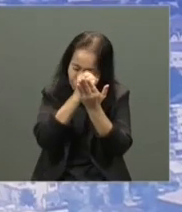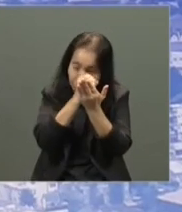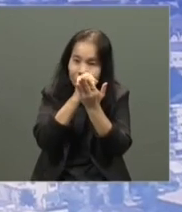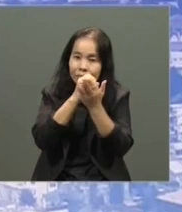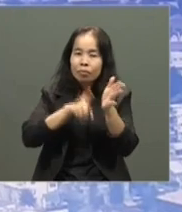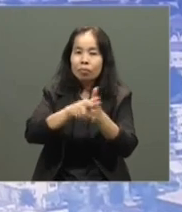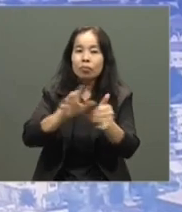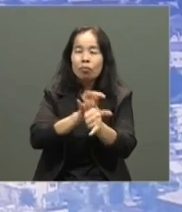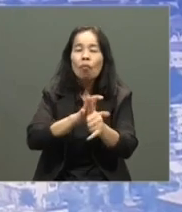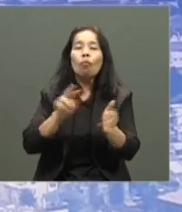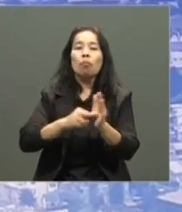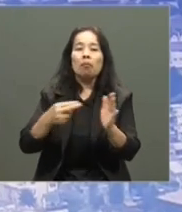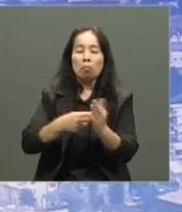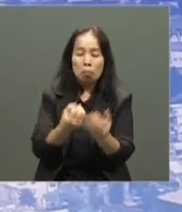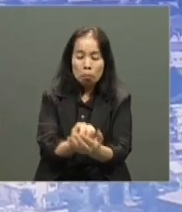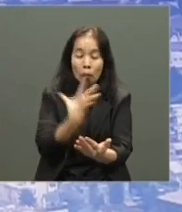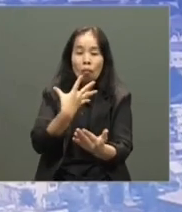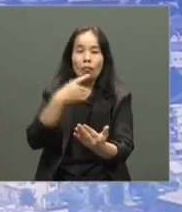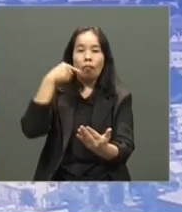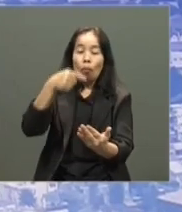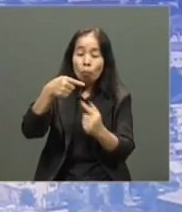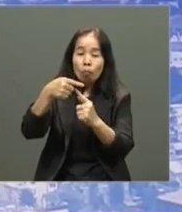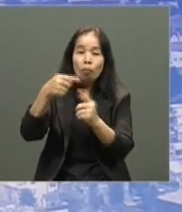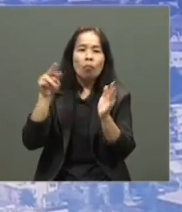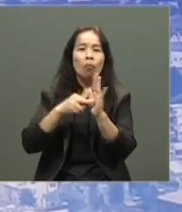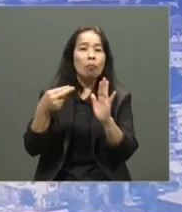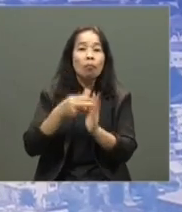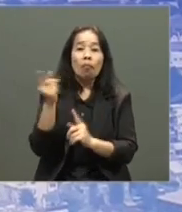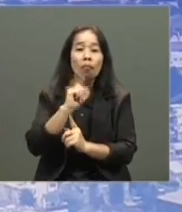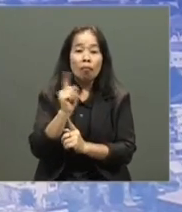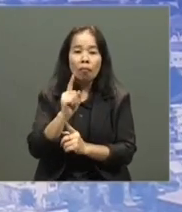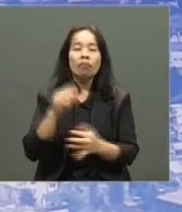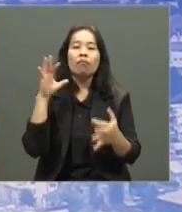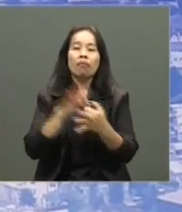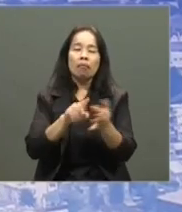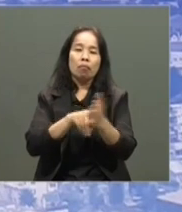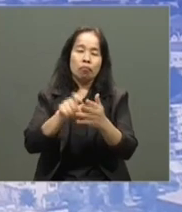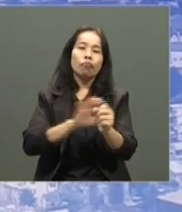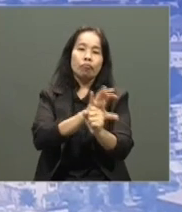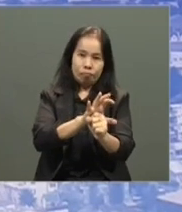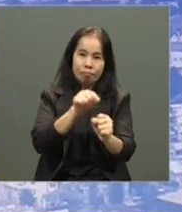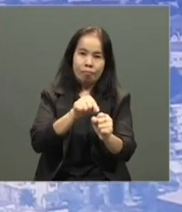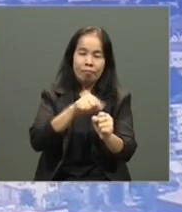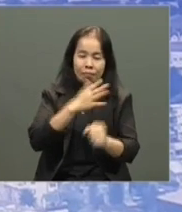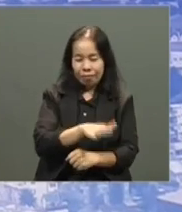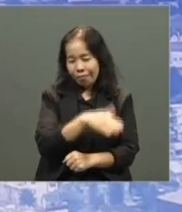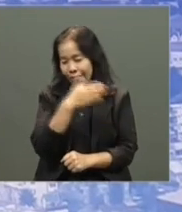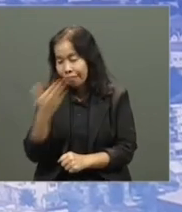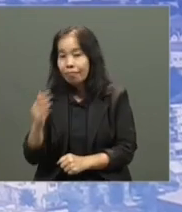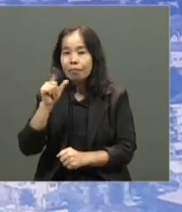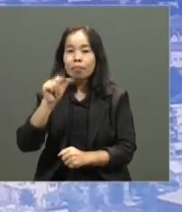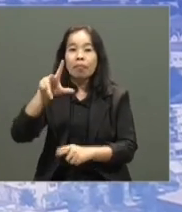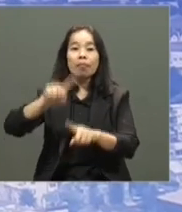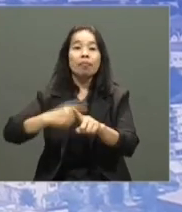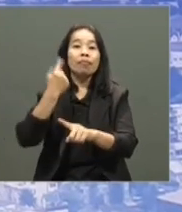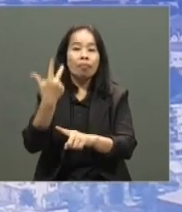means that many of them may not have shown symptoms at that point, but once they were checked up and